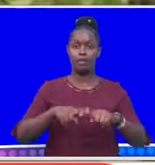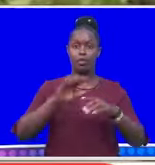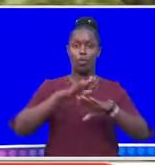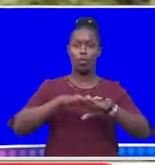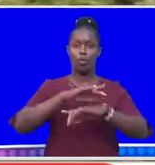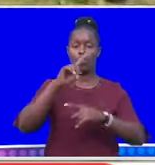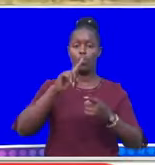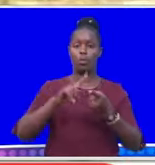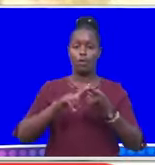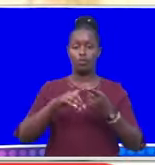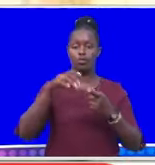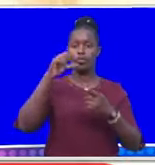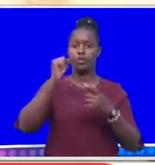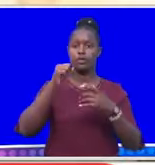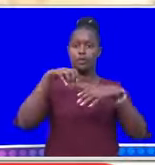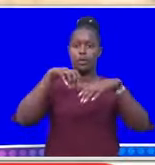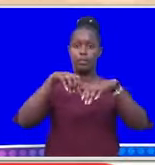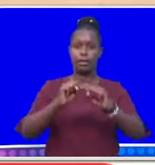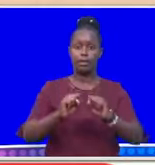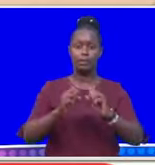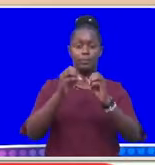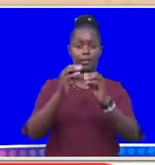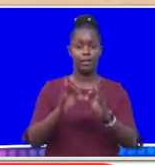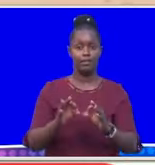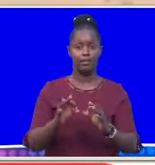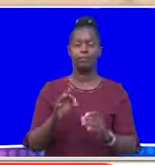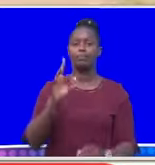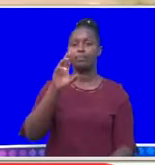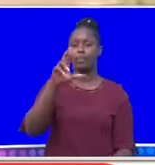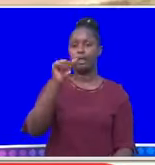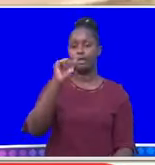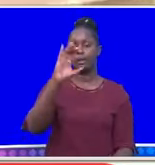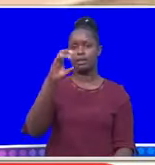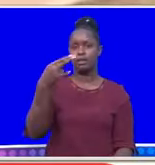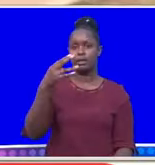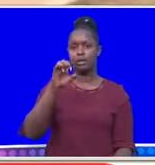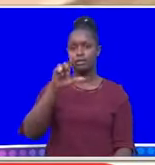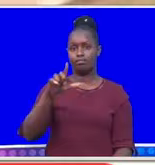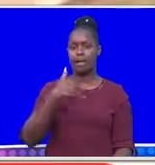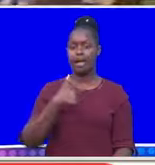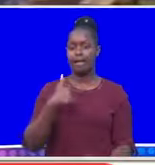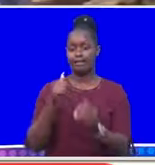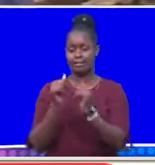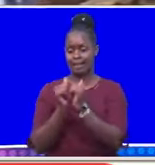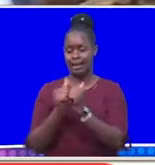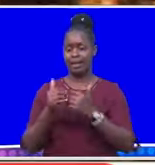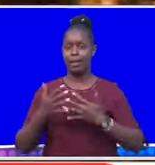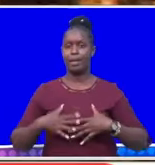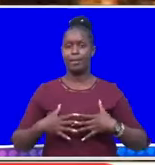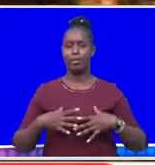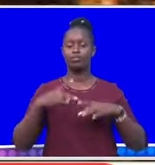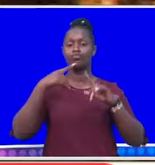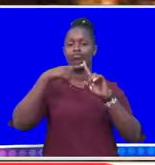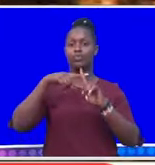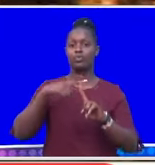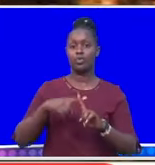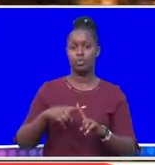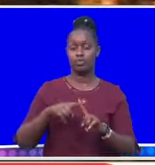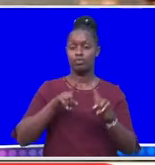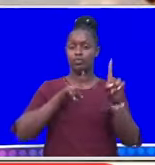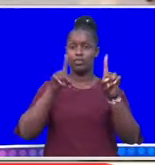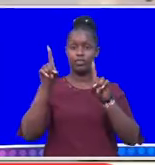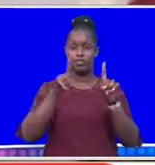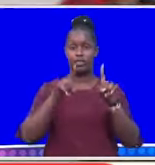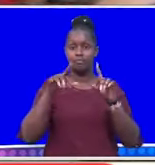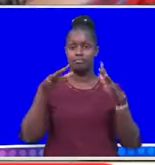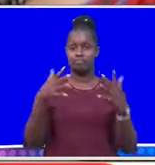flight was booked. Now, if the First Lady was accompanied by a crew of 10 aides, the total amount of travel costs